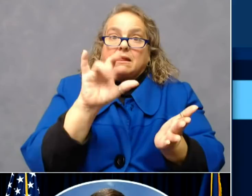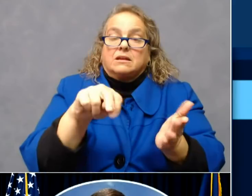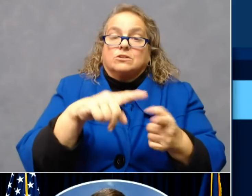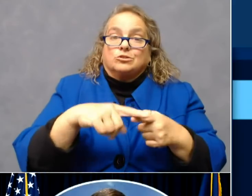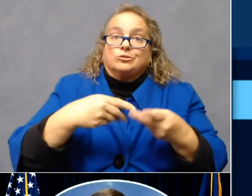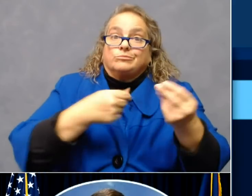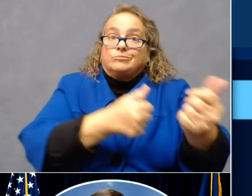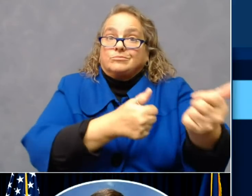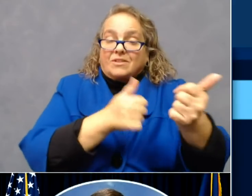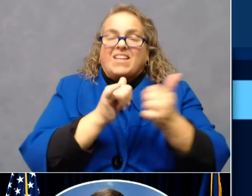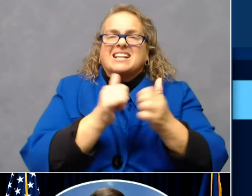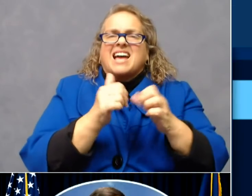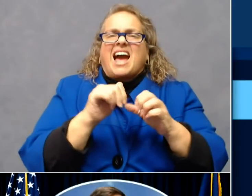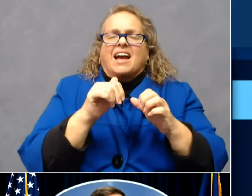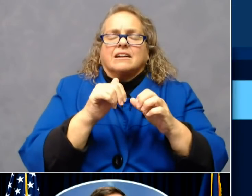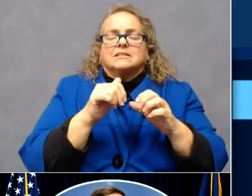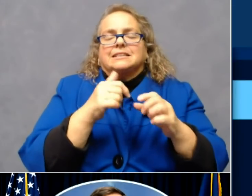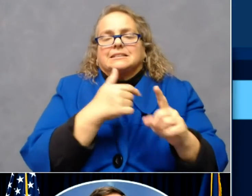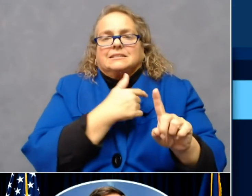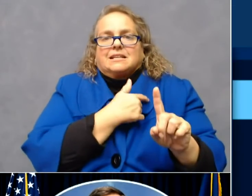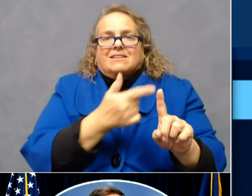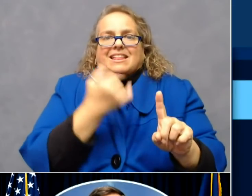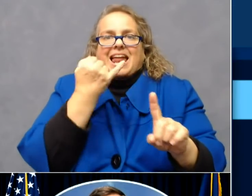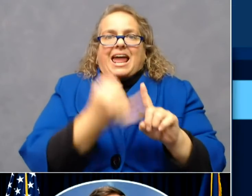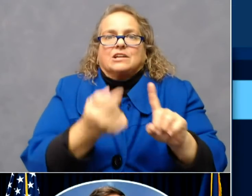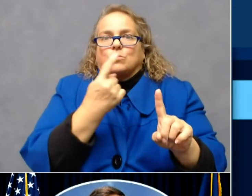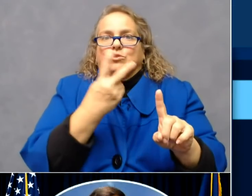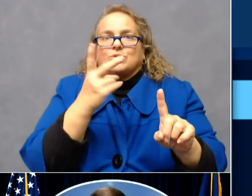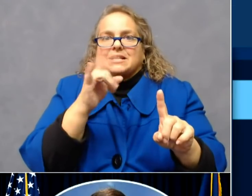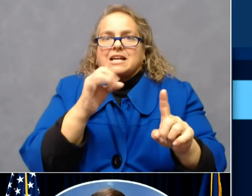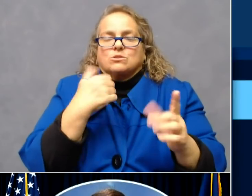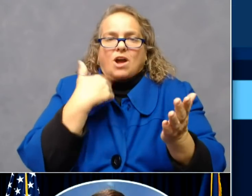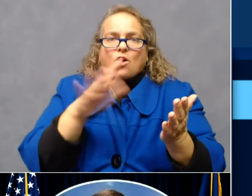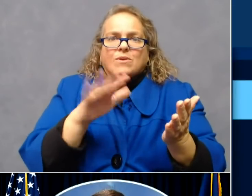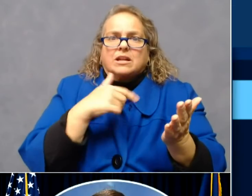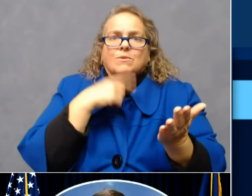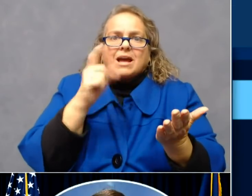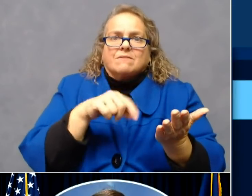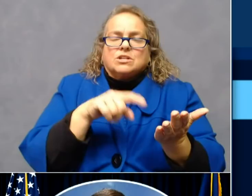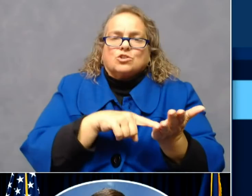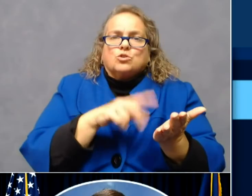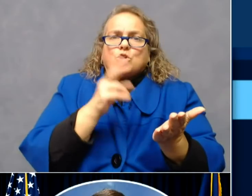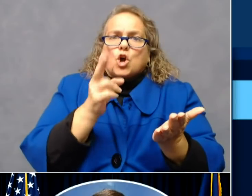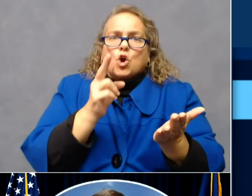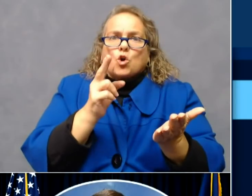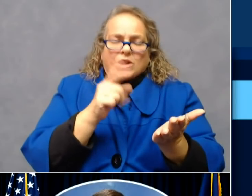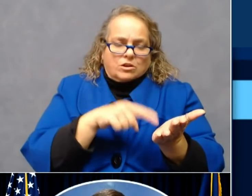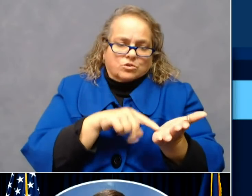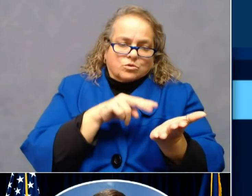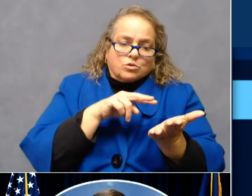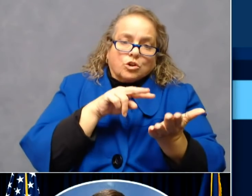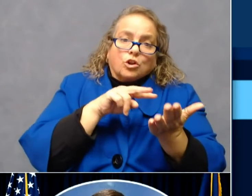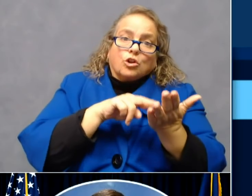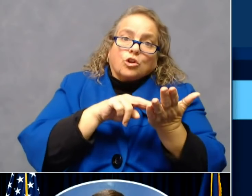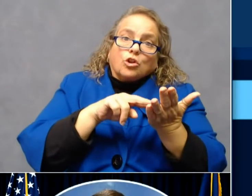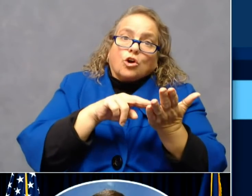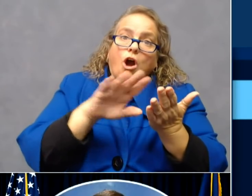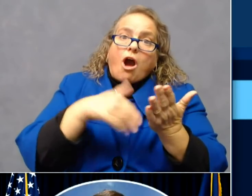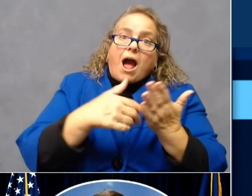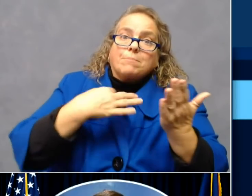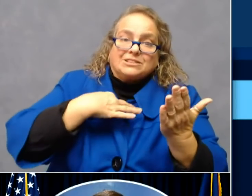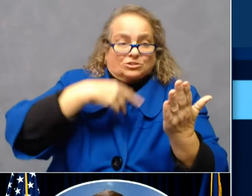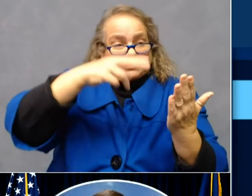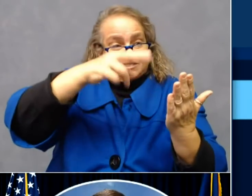gotten in the last day or so. We will be fast on approving these dollars. So a couple questions that we've